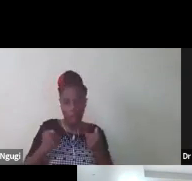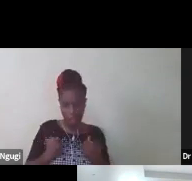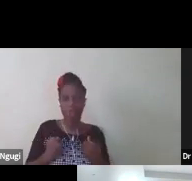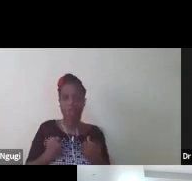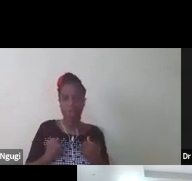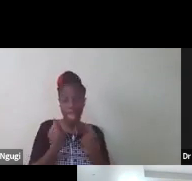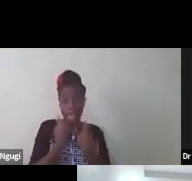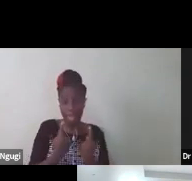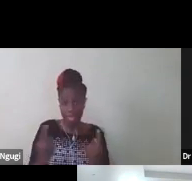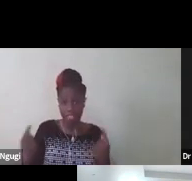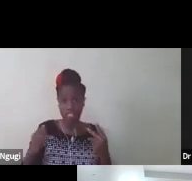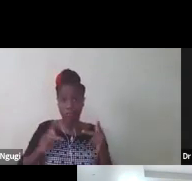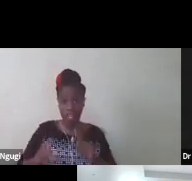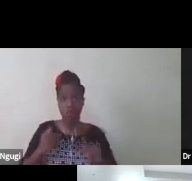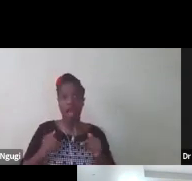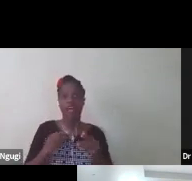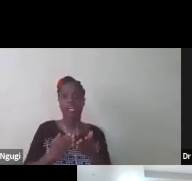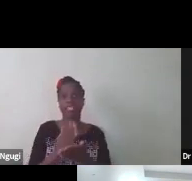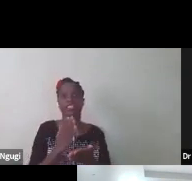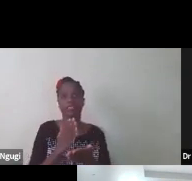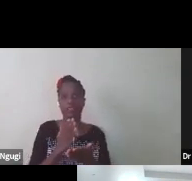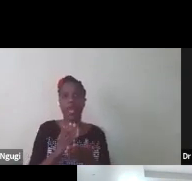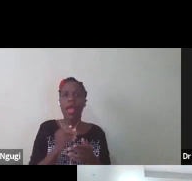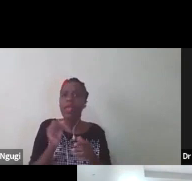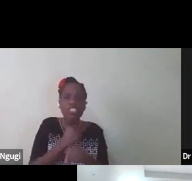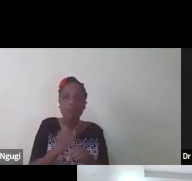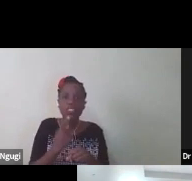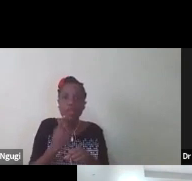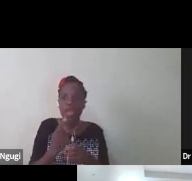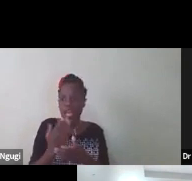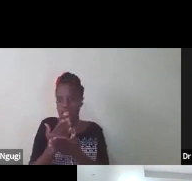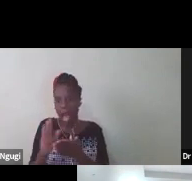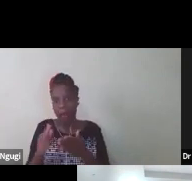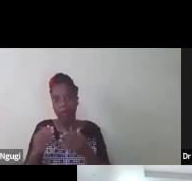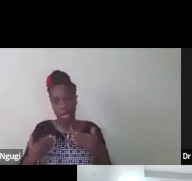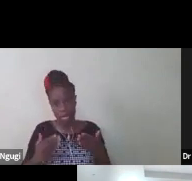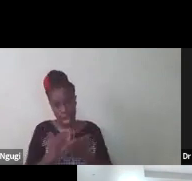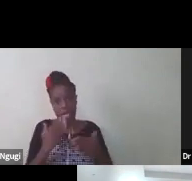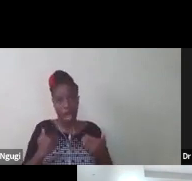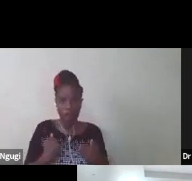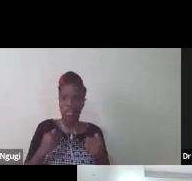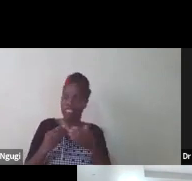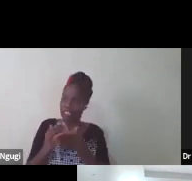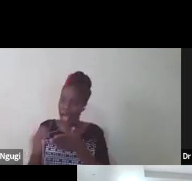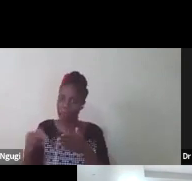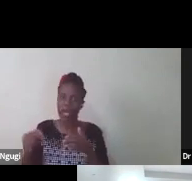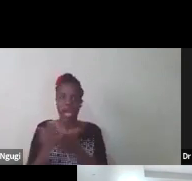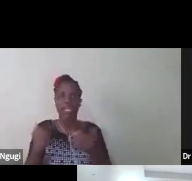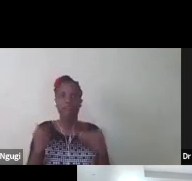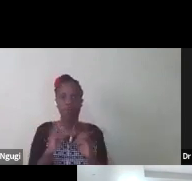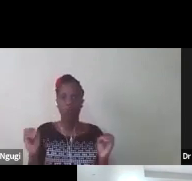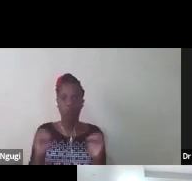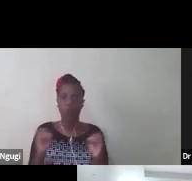right. Therefore, we cannot say that some have the right and some therefore do not have the right. What we can say, and I